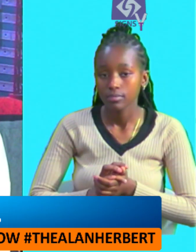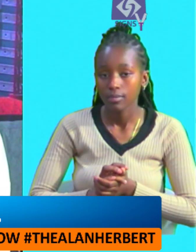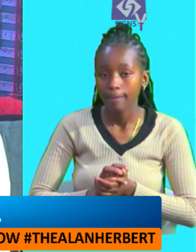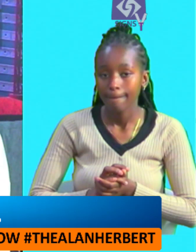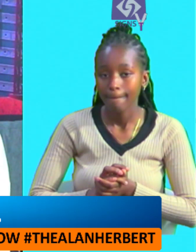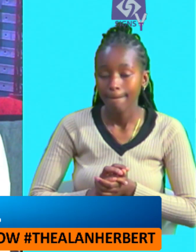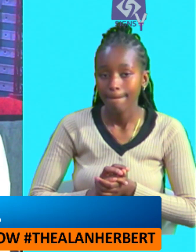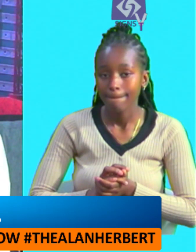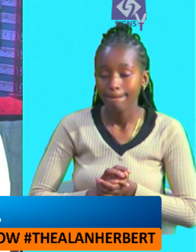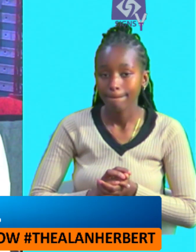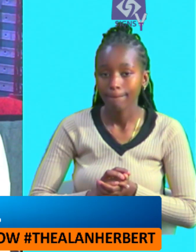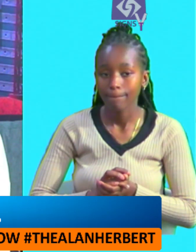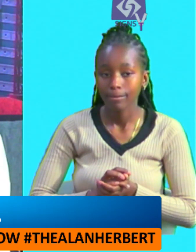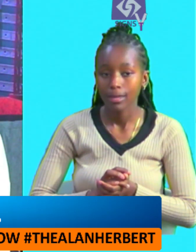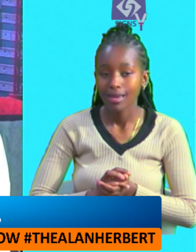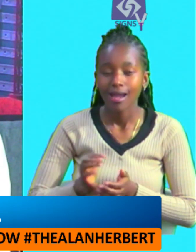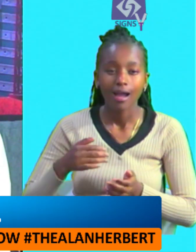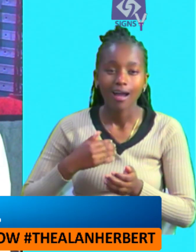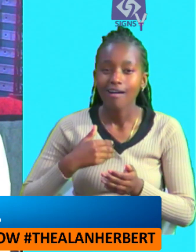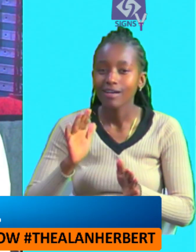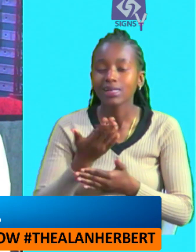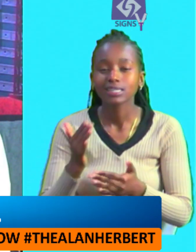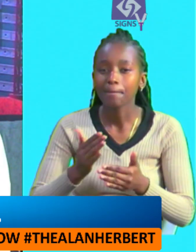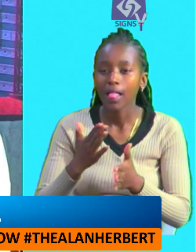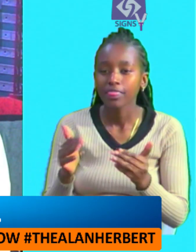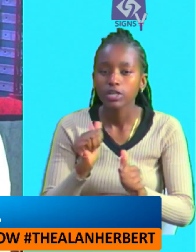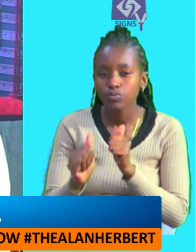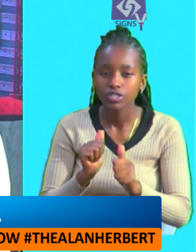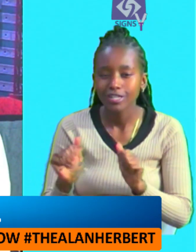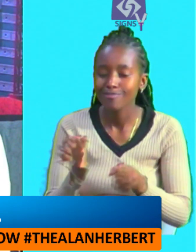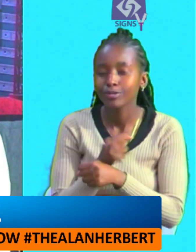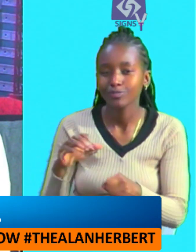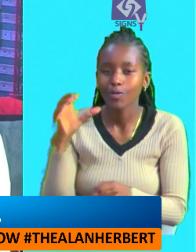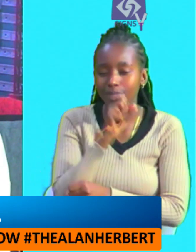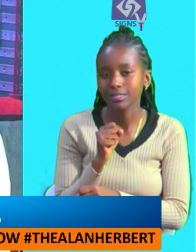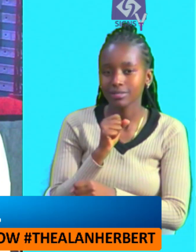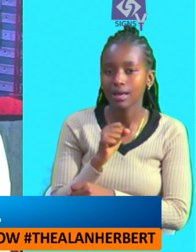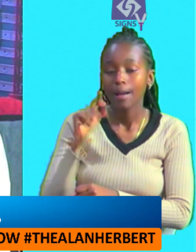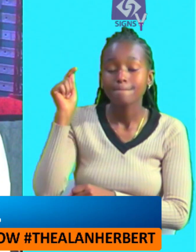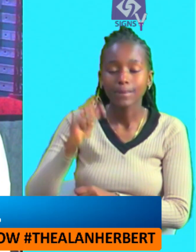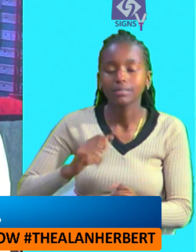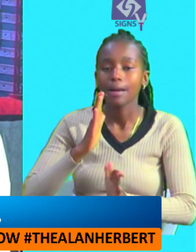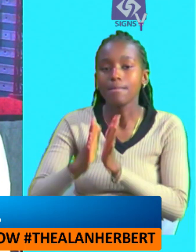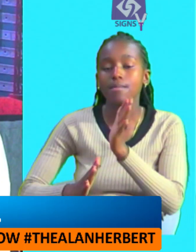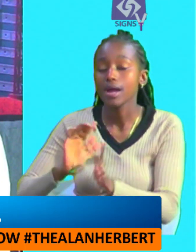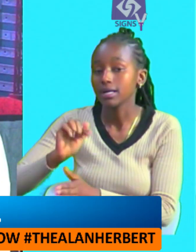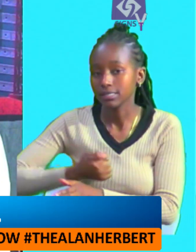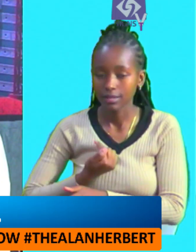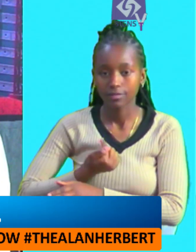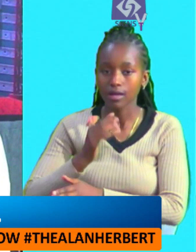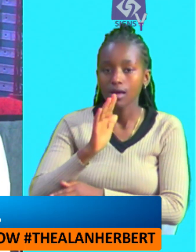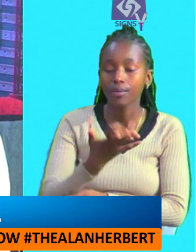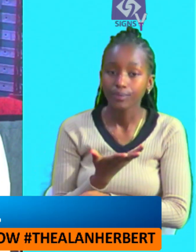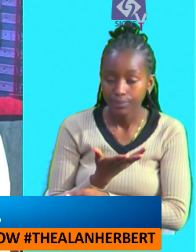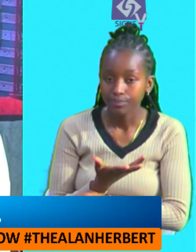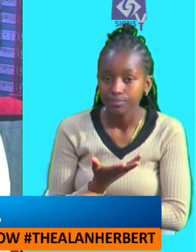to remove from ourselves is putting years onto using these timetables of years. Oh, at 25 I'm supposed to